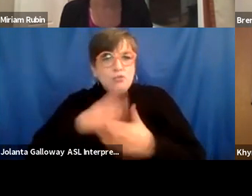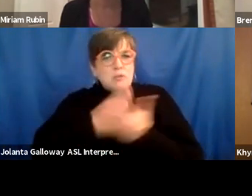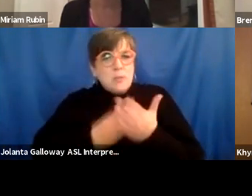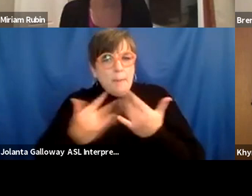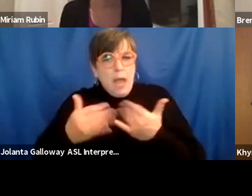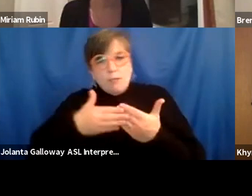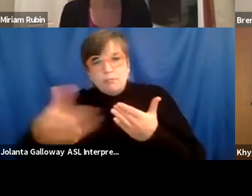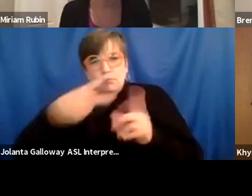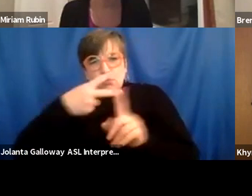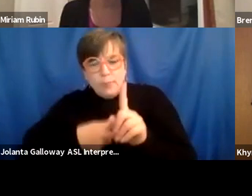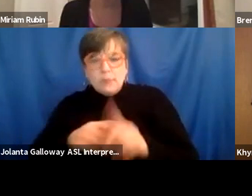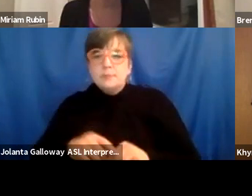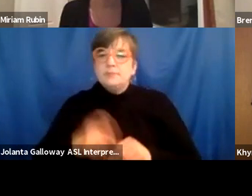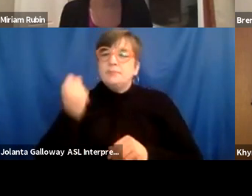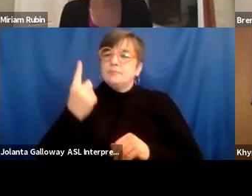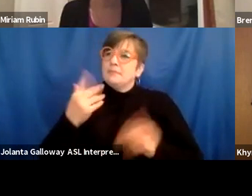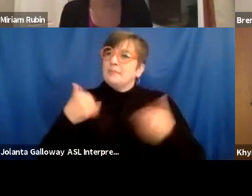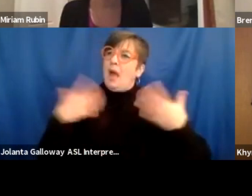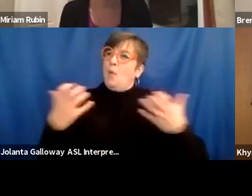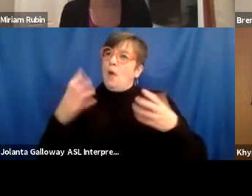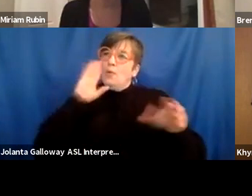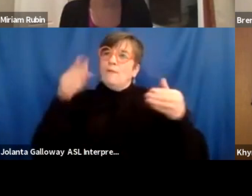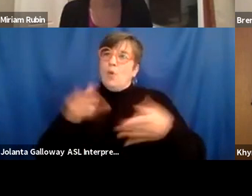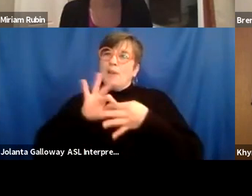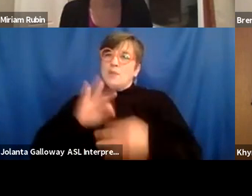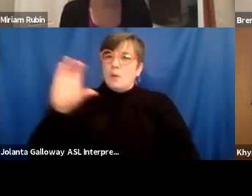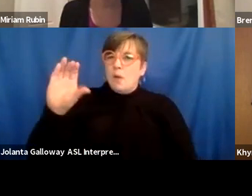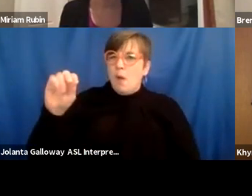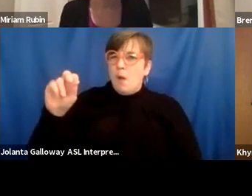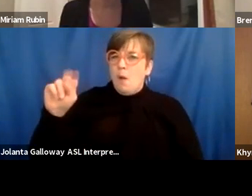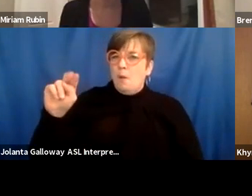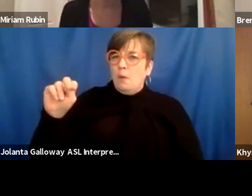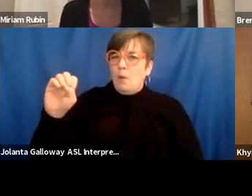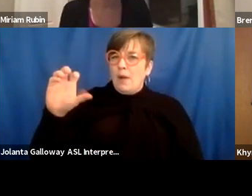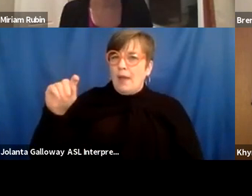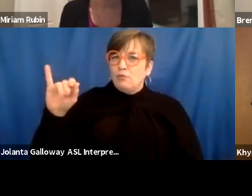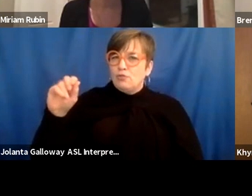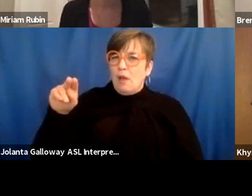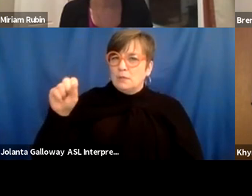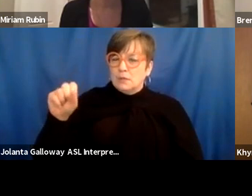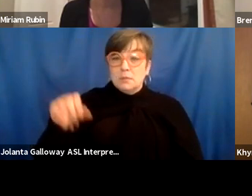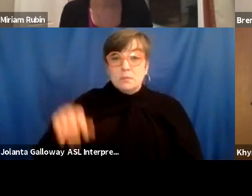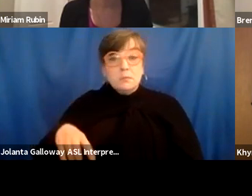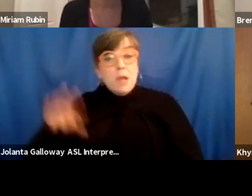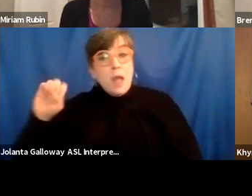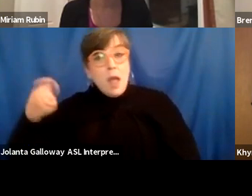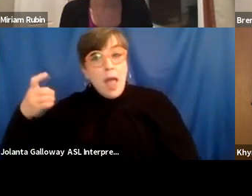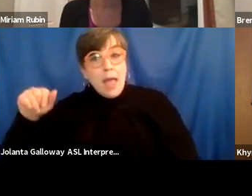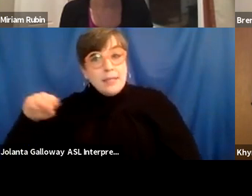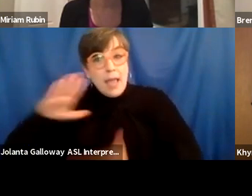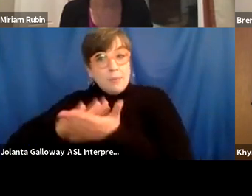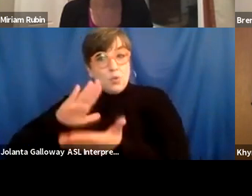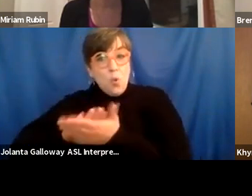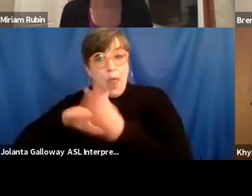the spirit of connectivity, you know, looking at what we did with the exam school's admissions policy and